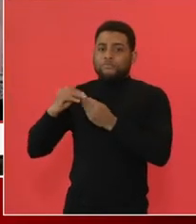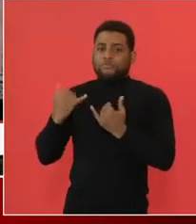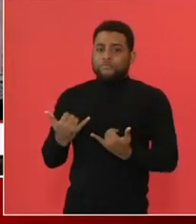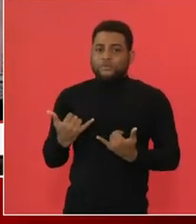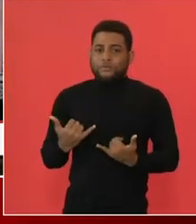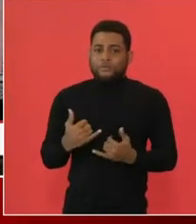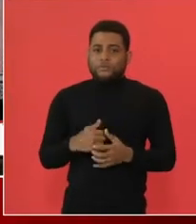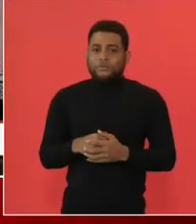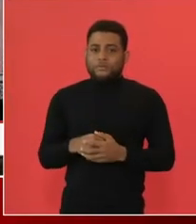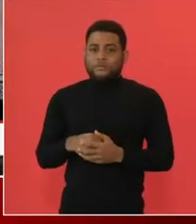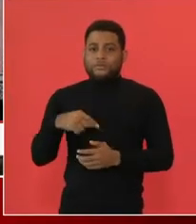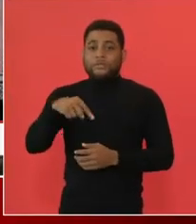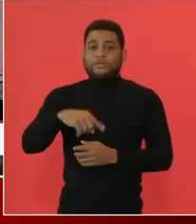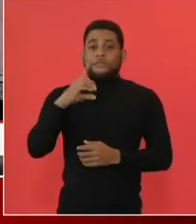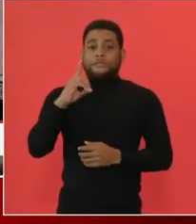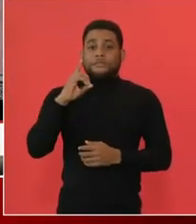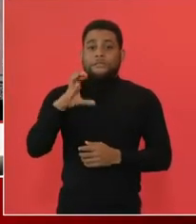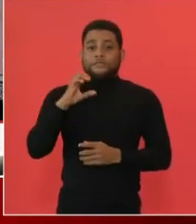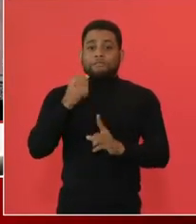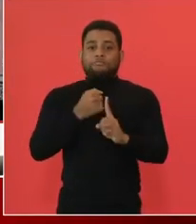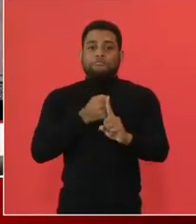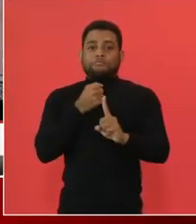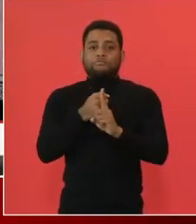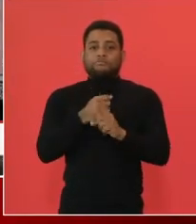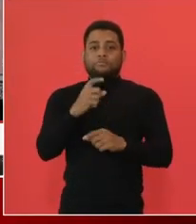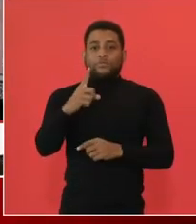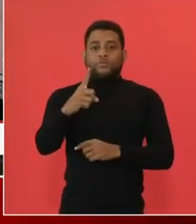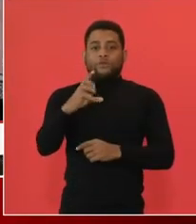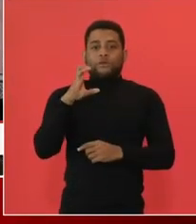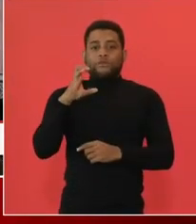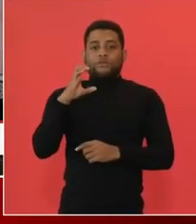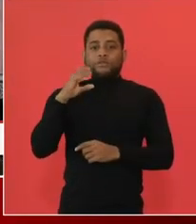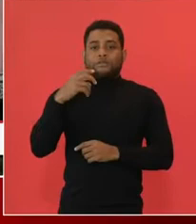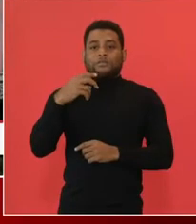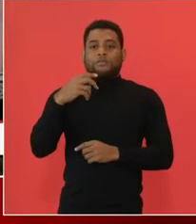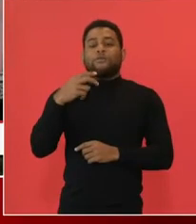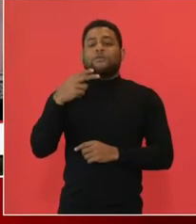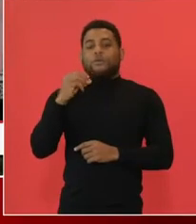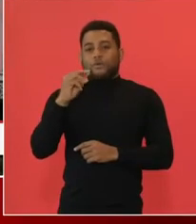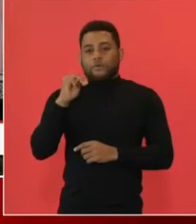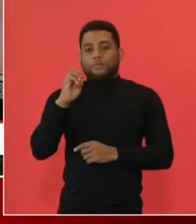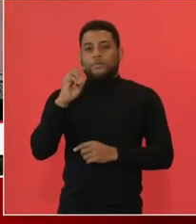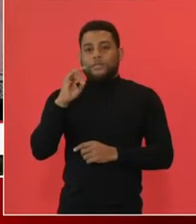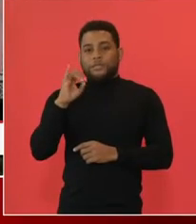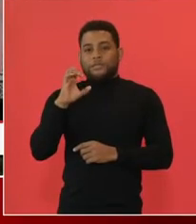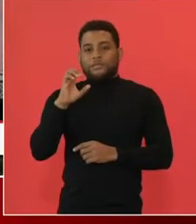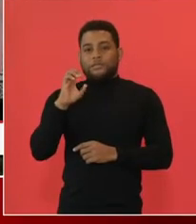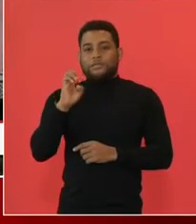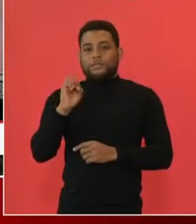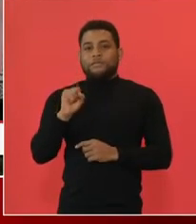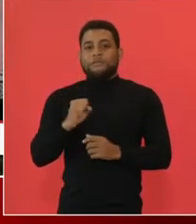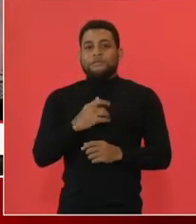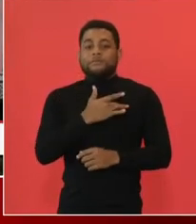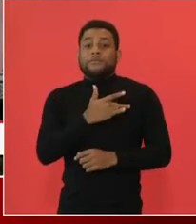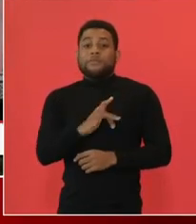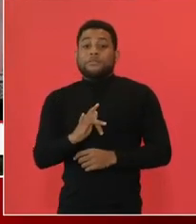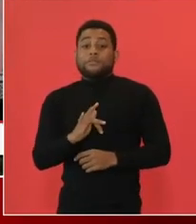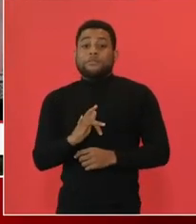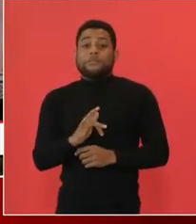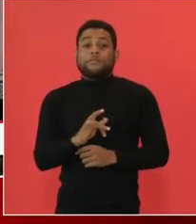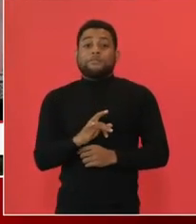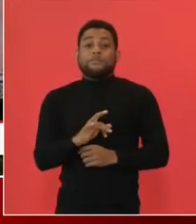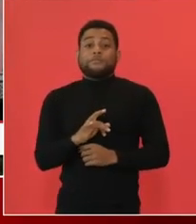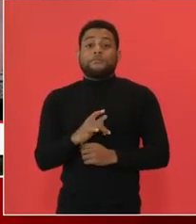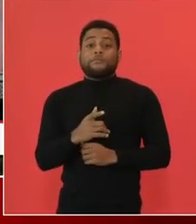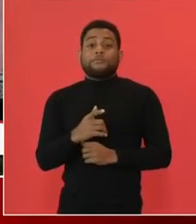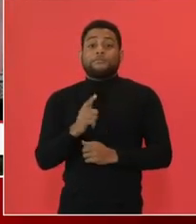homicide in July, when normally it is much later in the year. He criticized the council for